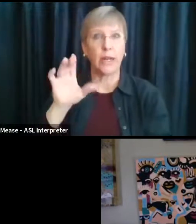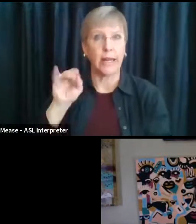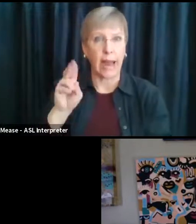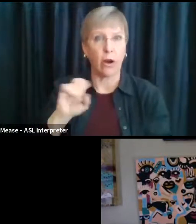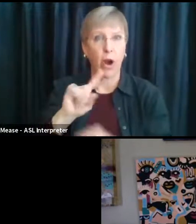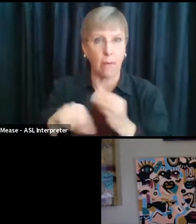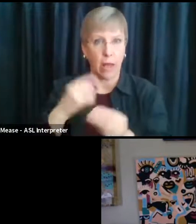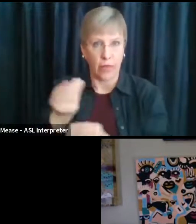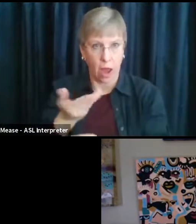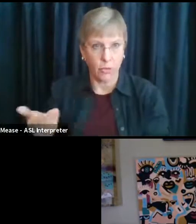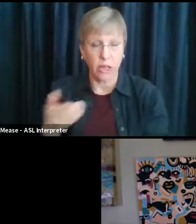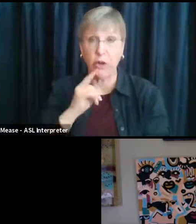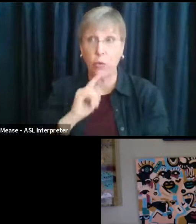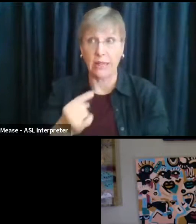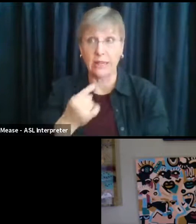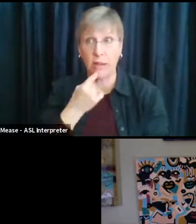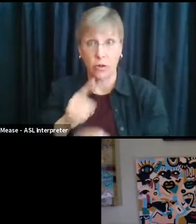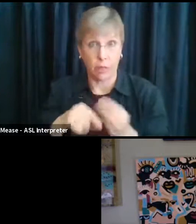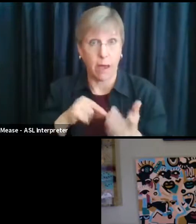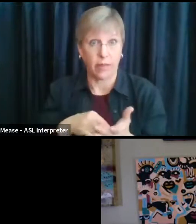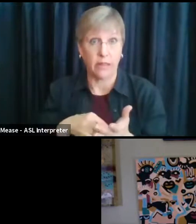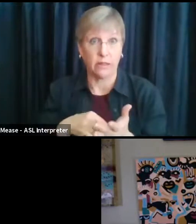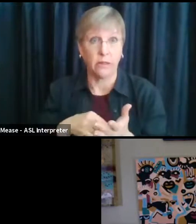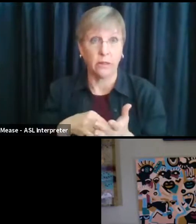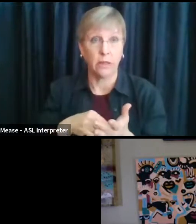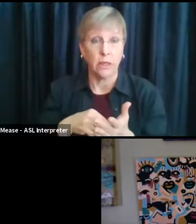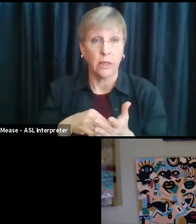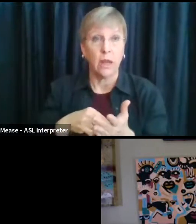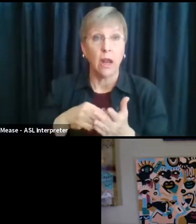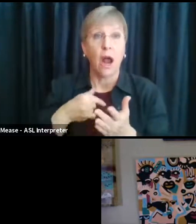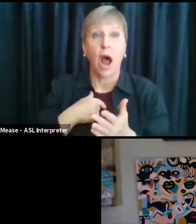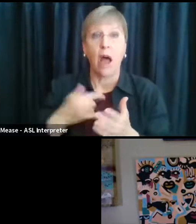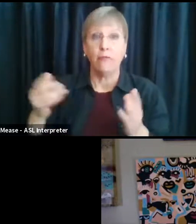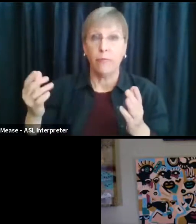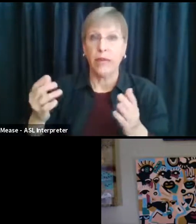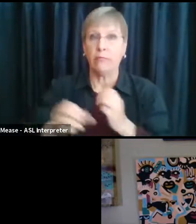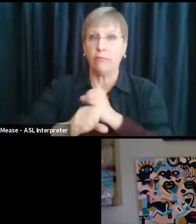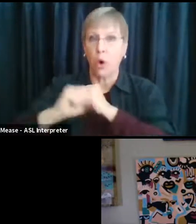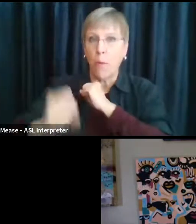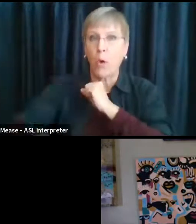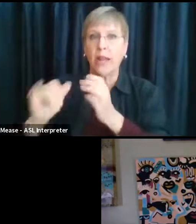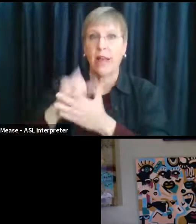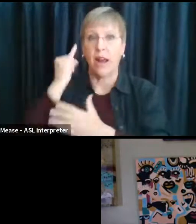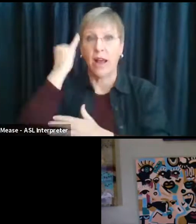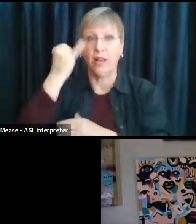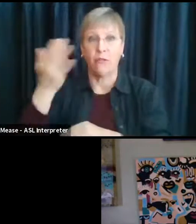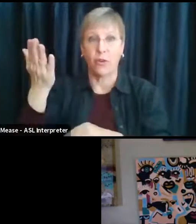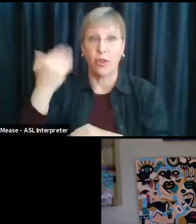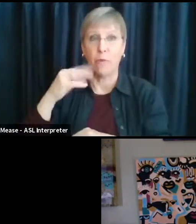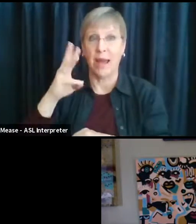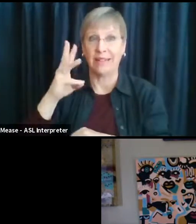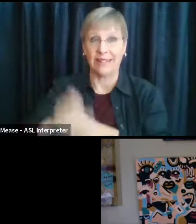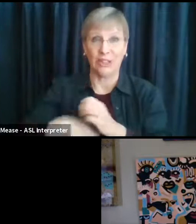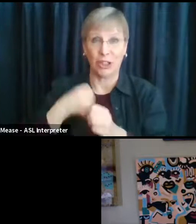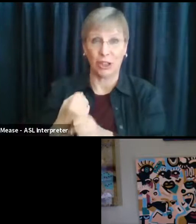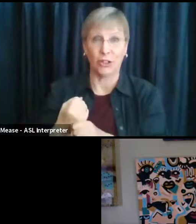and that they're really going to be serious about it. And I've been promoting that idea for the last 6